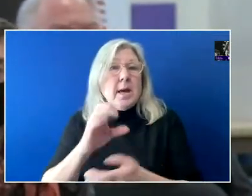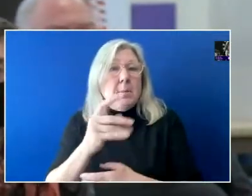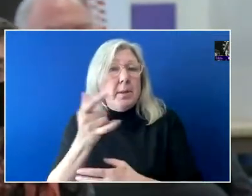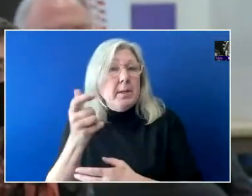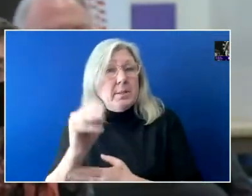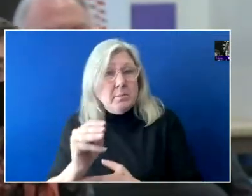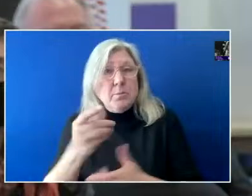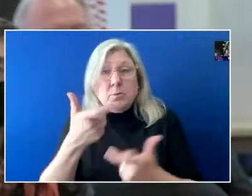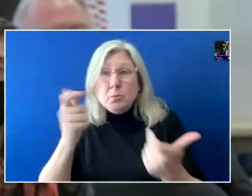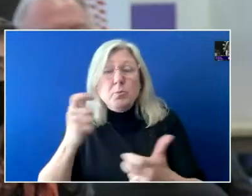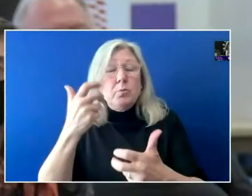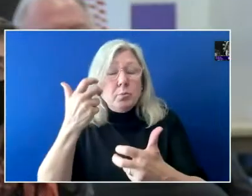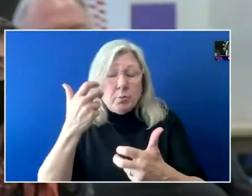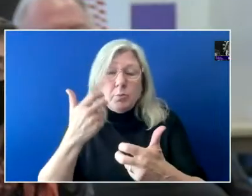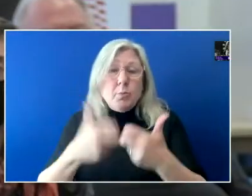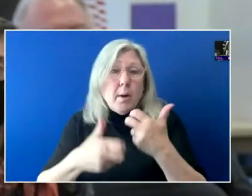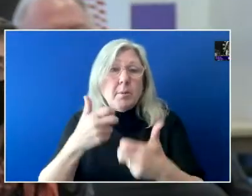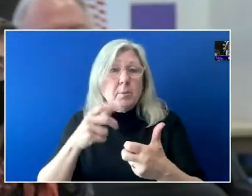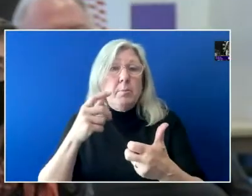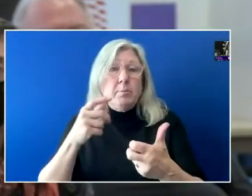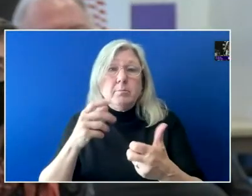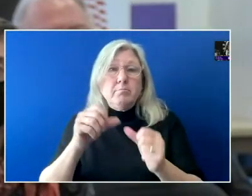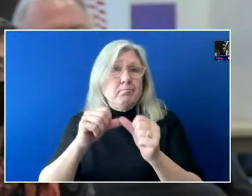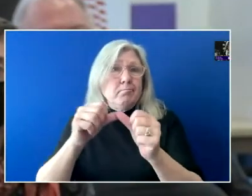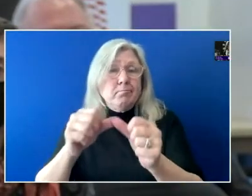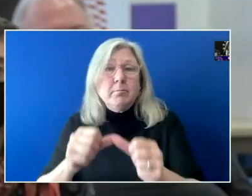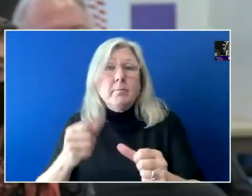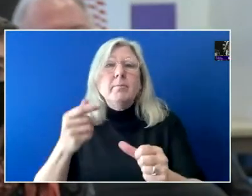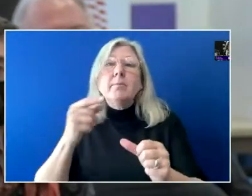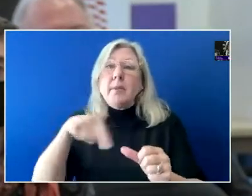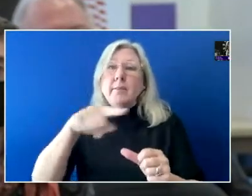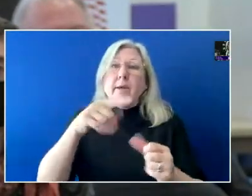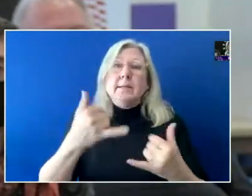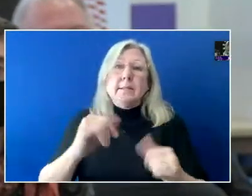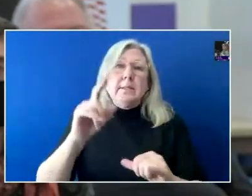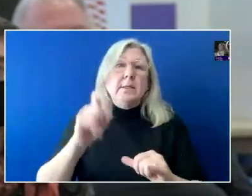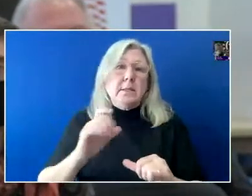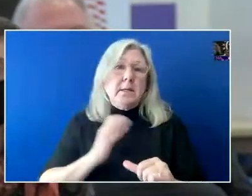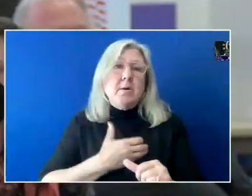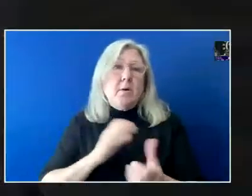need our funding we still need to support the needs of the people in our